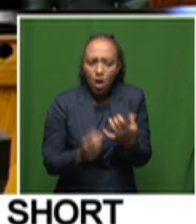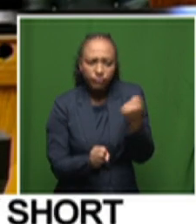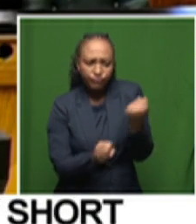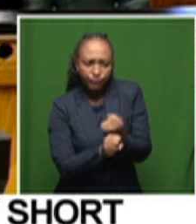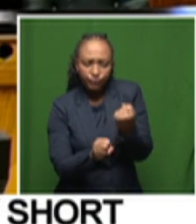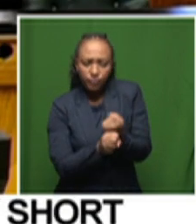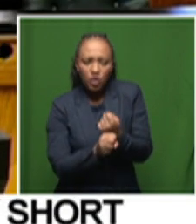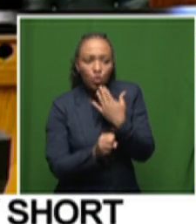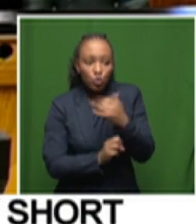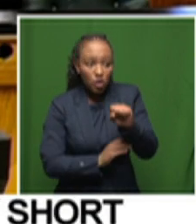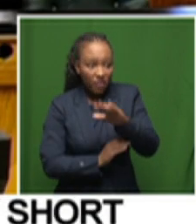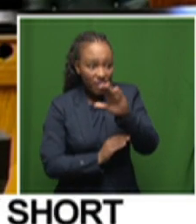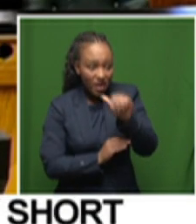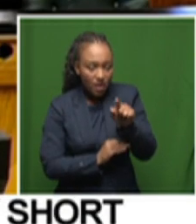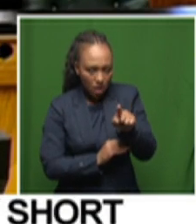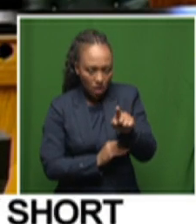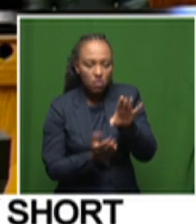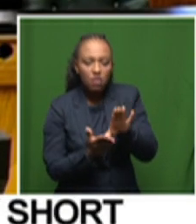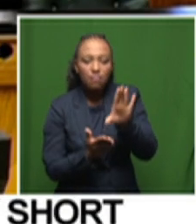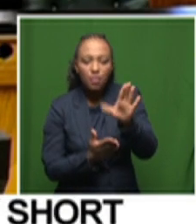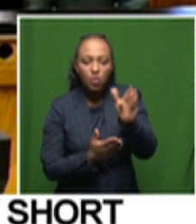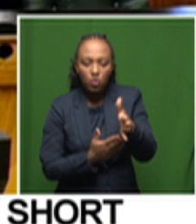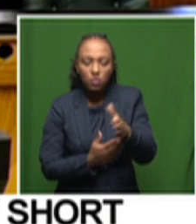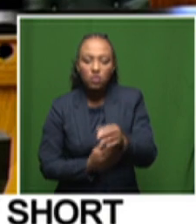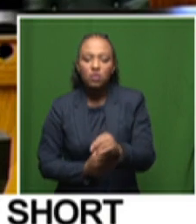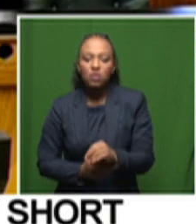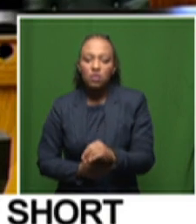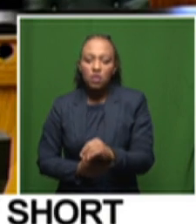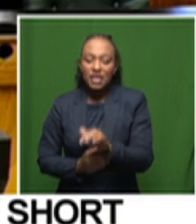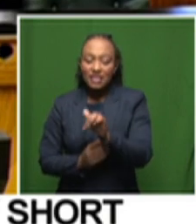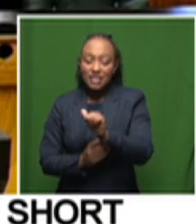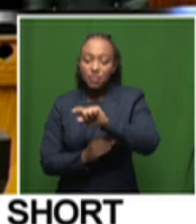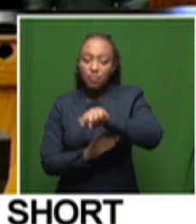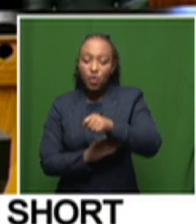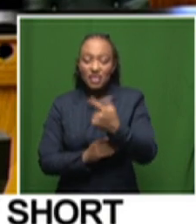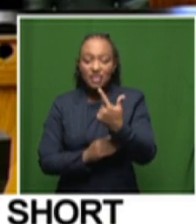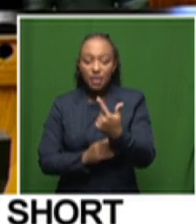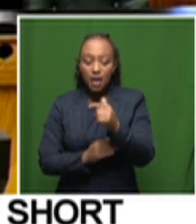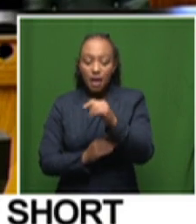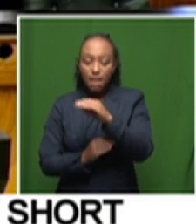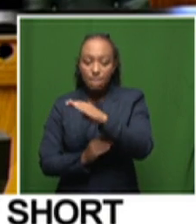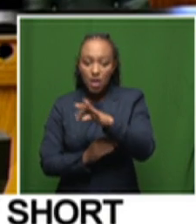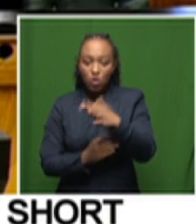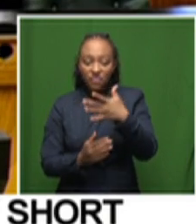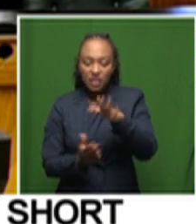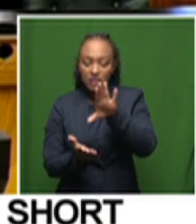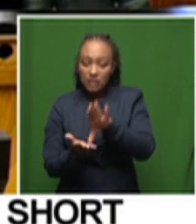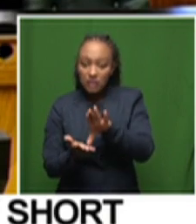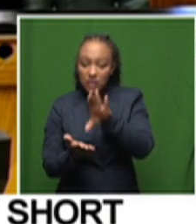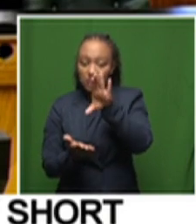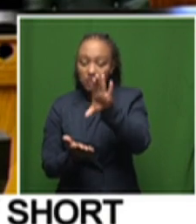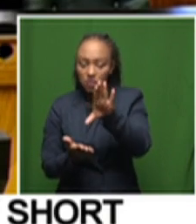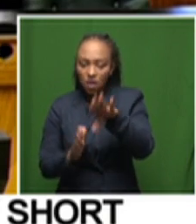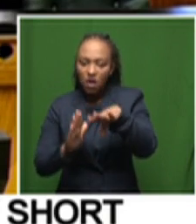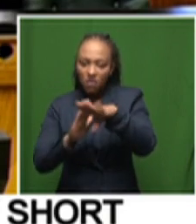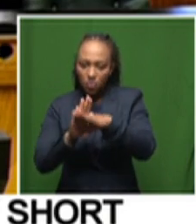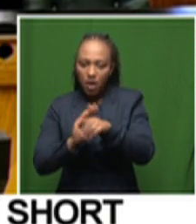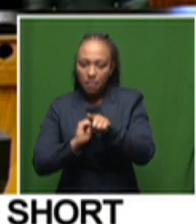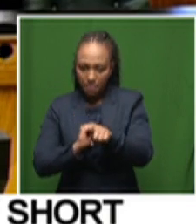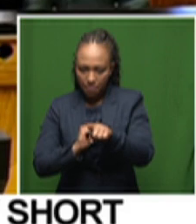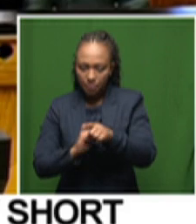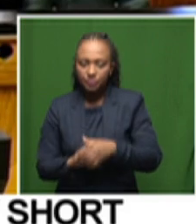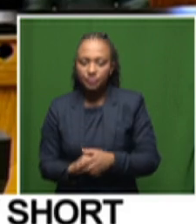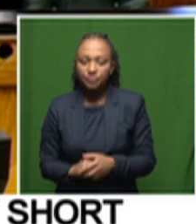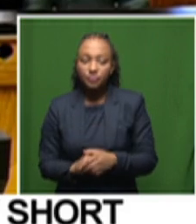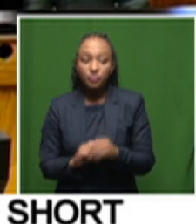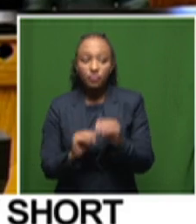Africans. A further 6.7 billion has been contractually committed to this program. And we